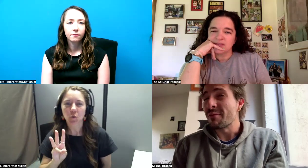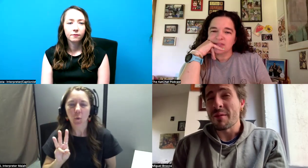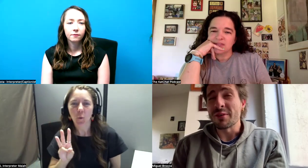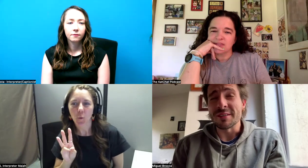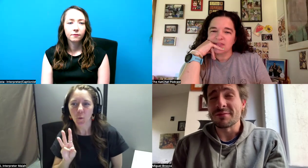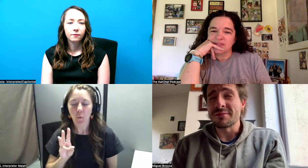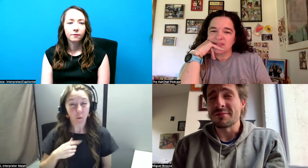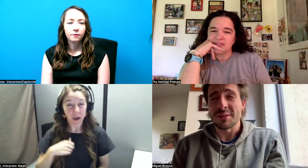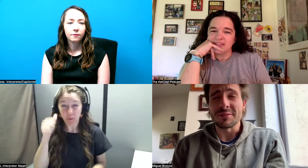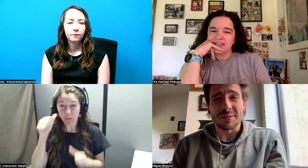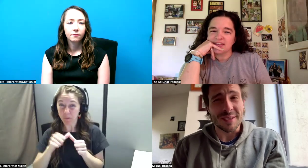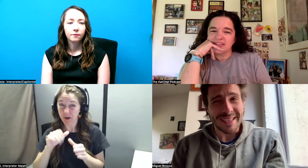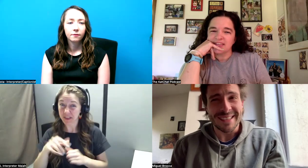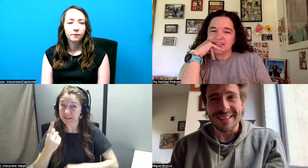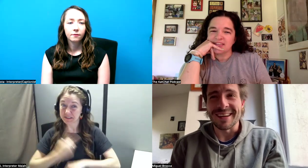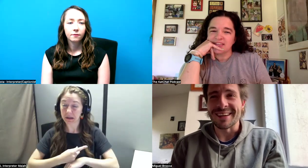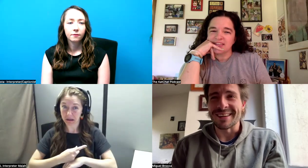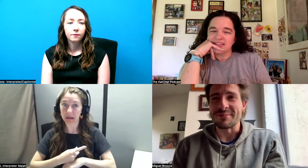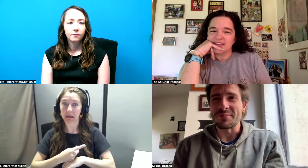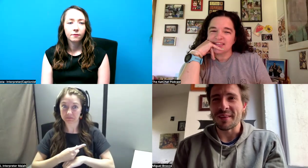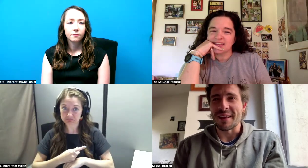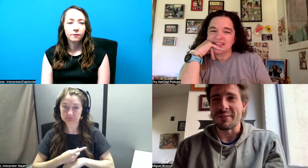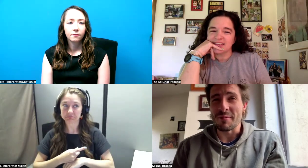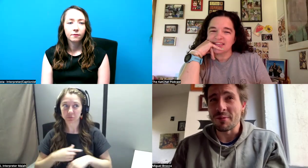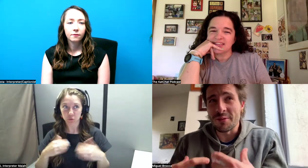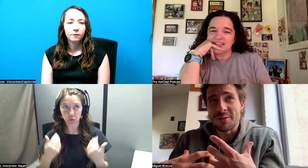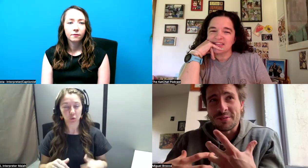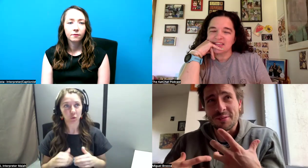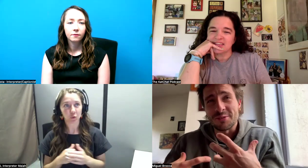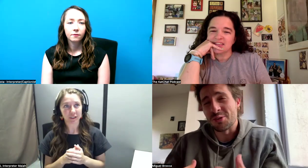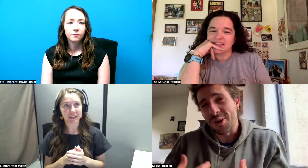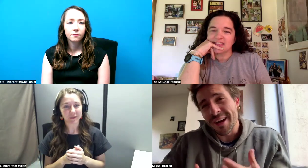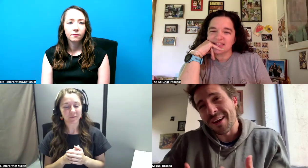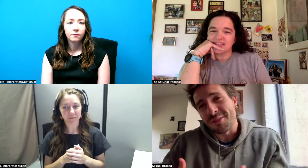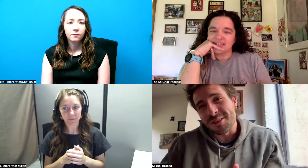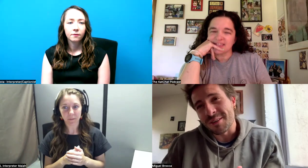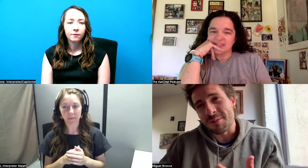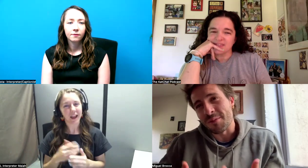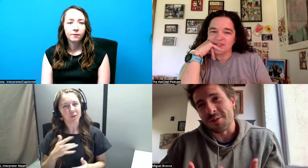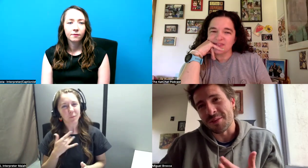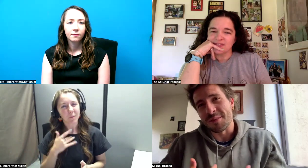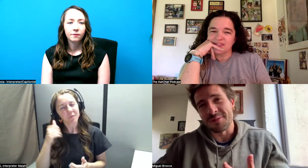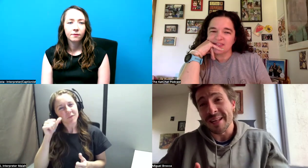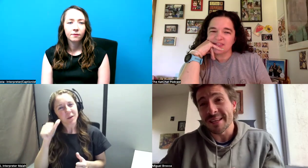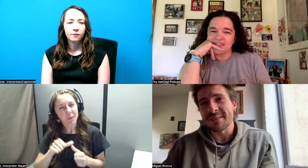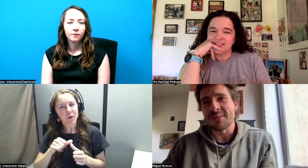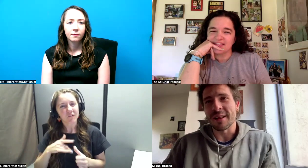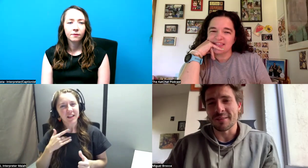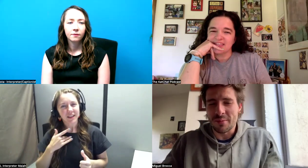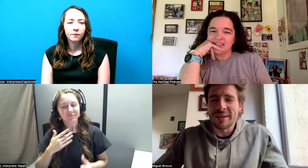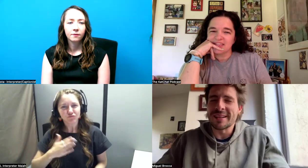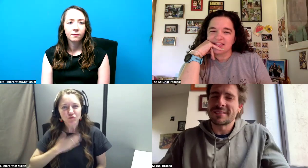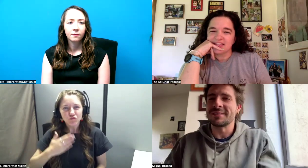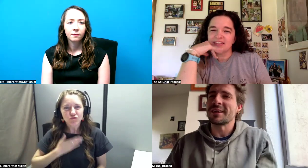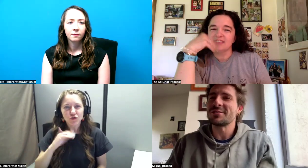and I remember it very vividly. And I remember the joy I felt. I remember the feeling, like